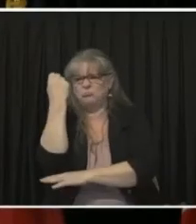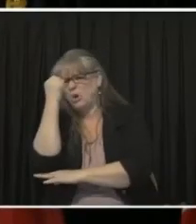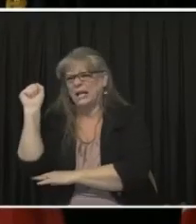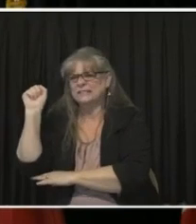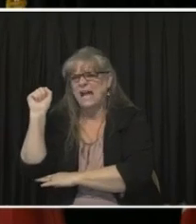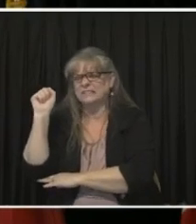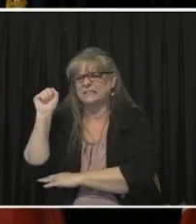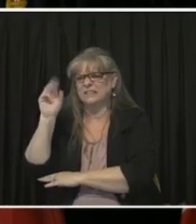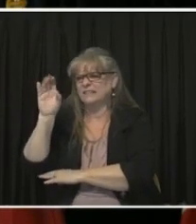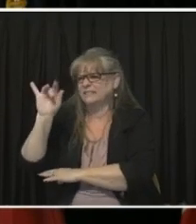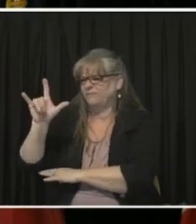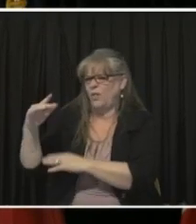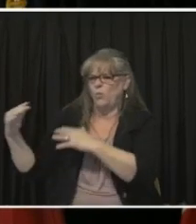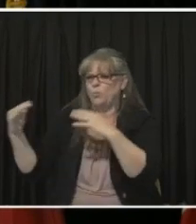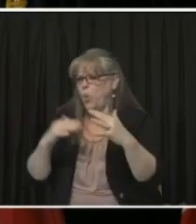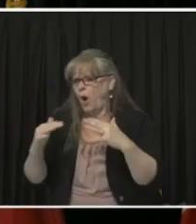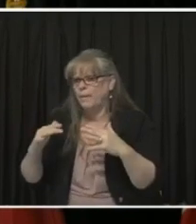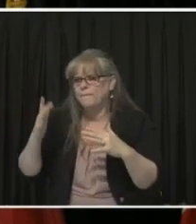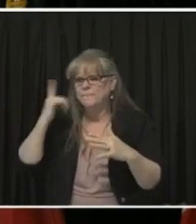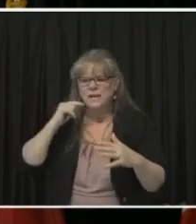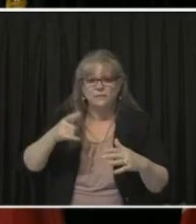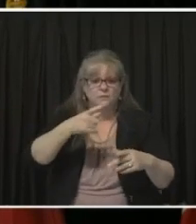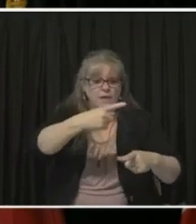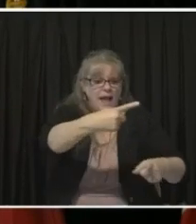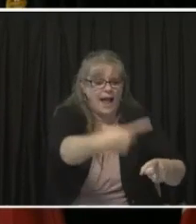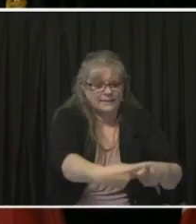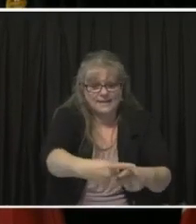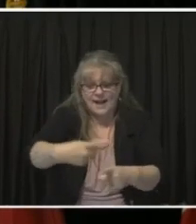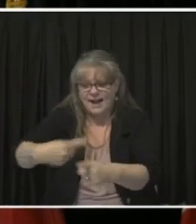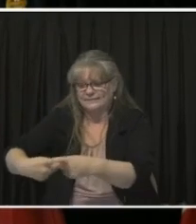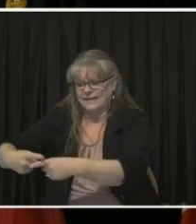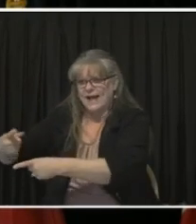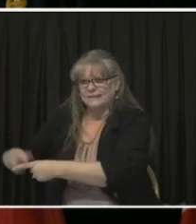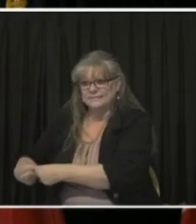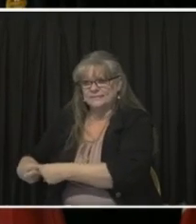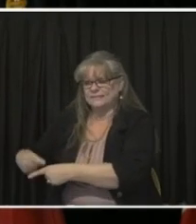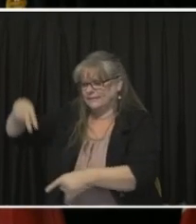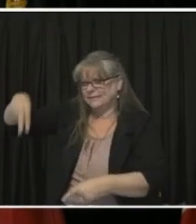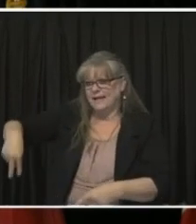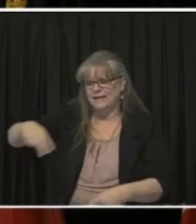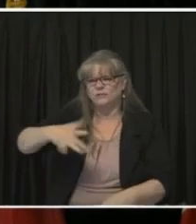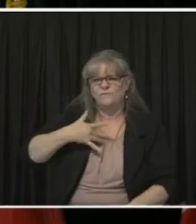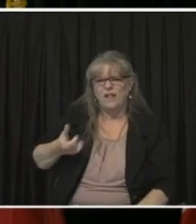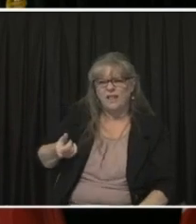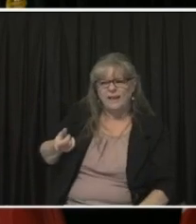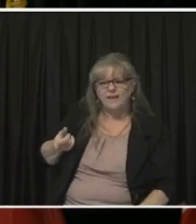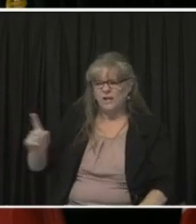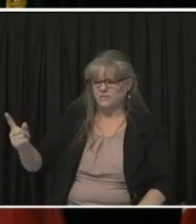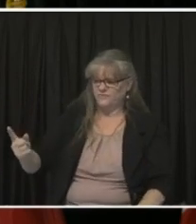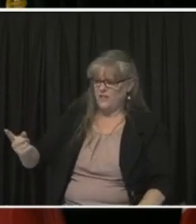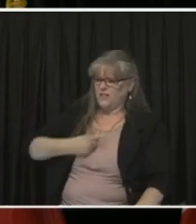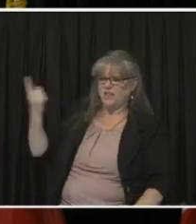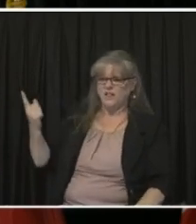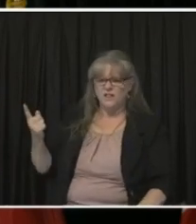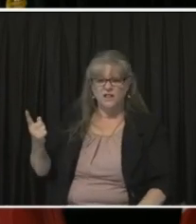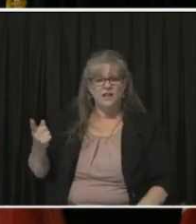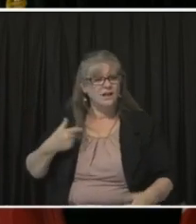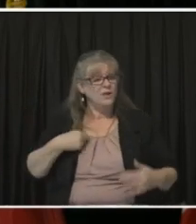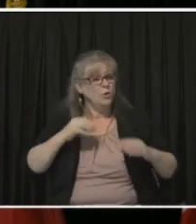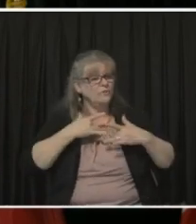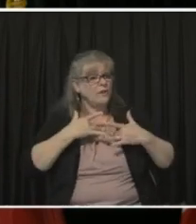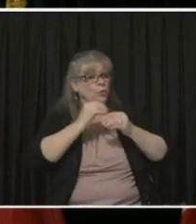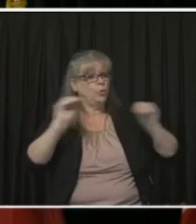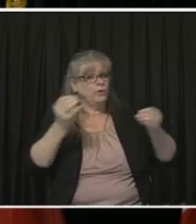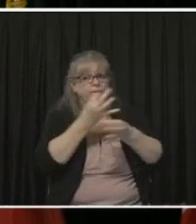Takeout line is really offensive to anybody who supports the freedom and liberty that we enjoy in this country. We need to do